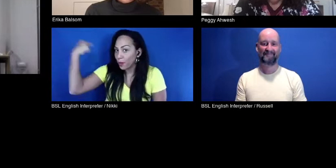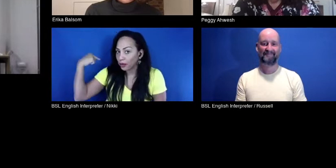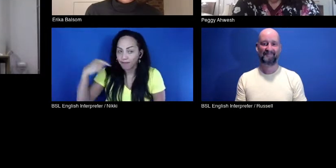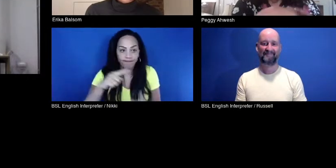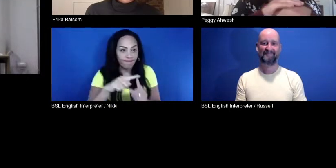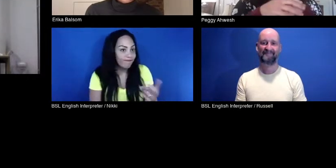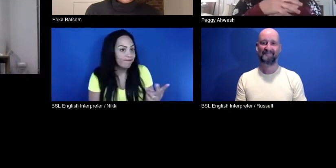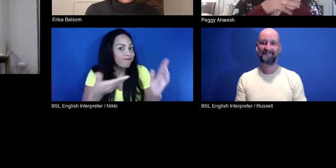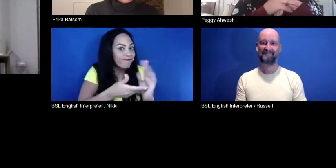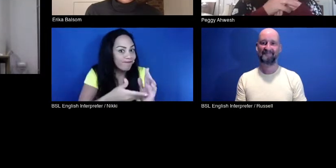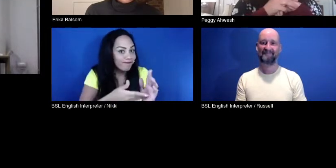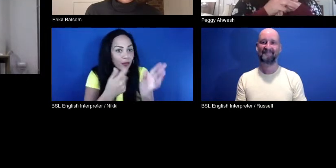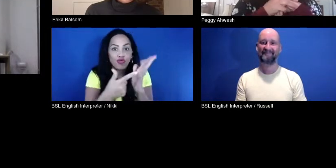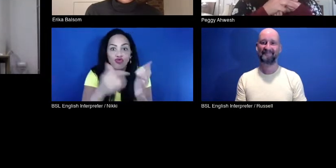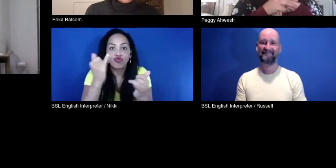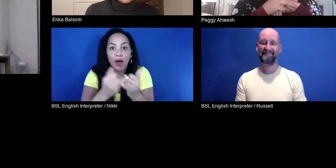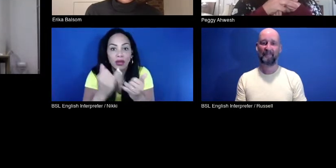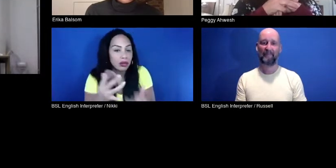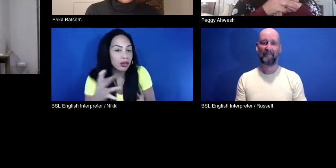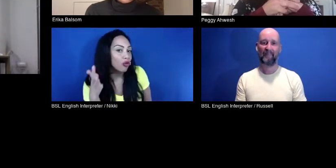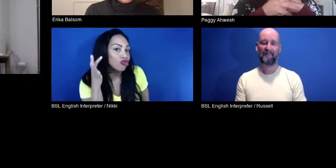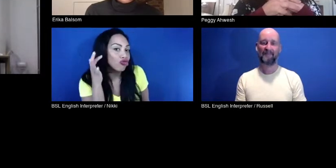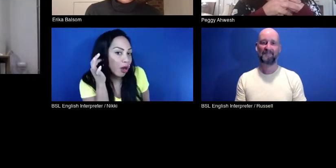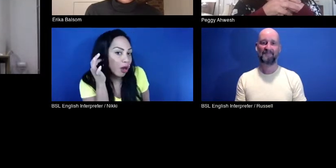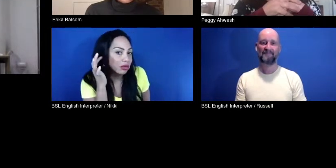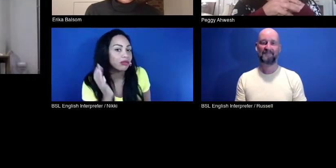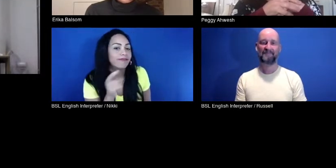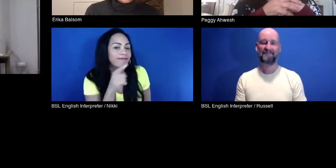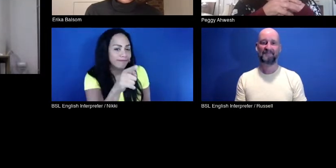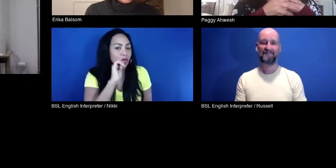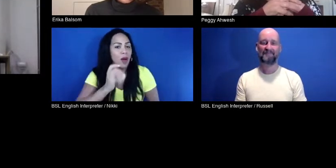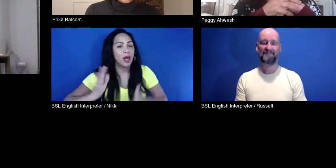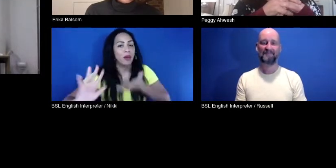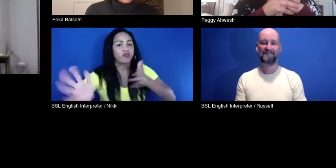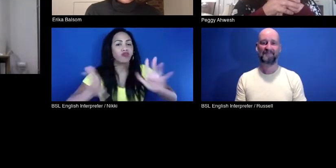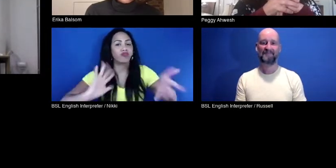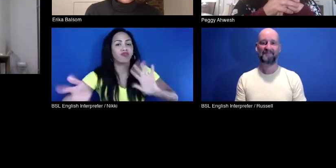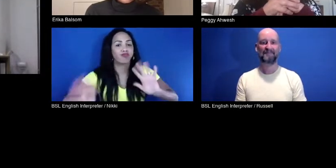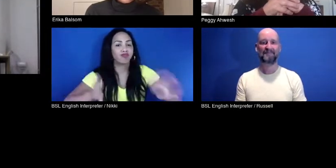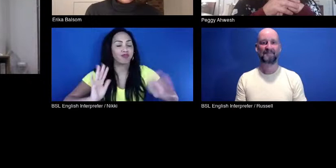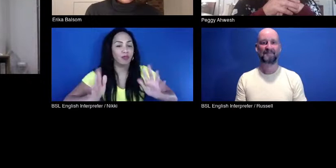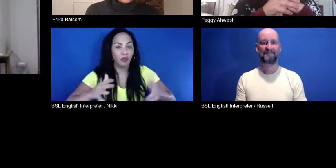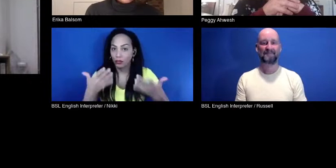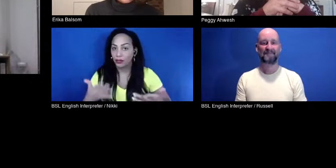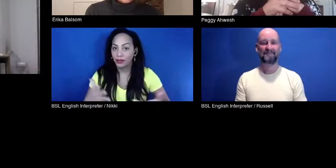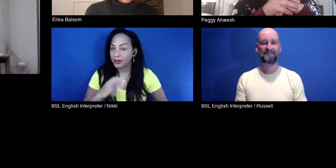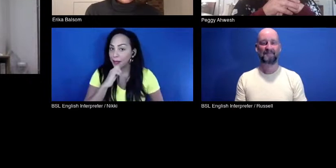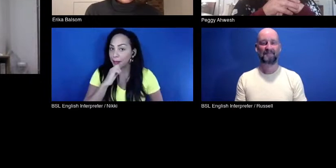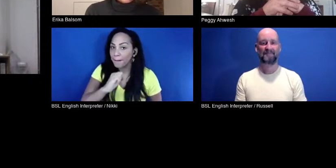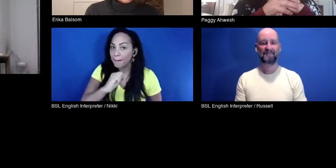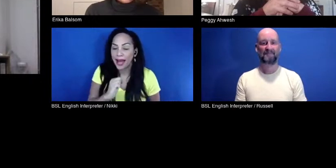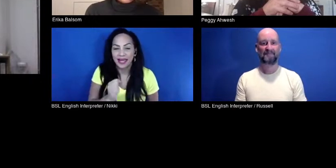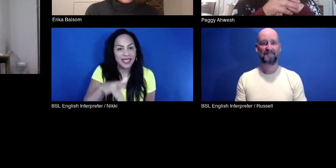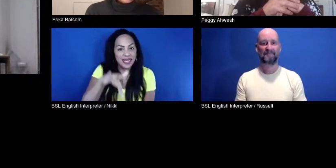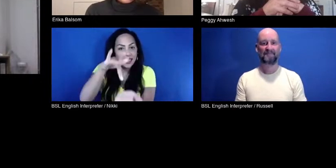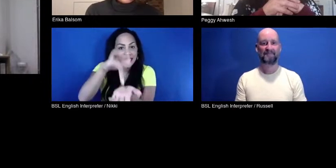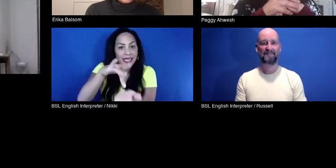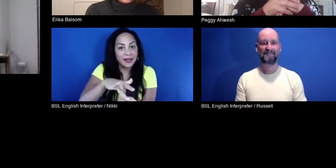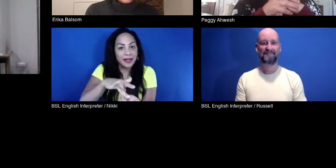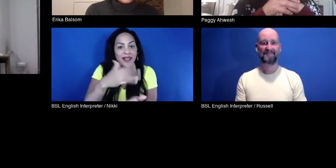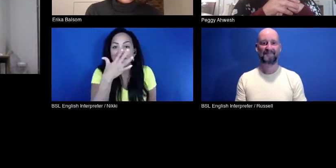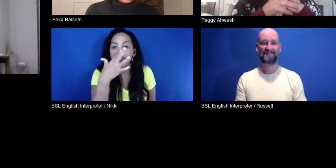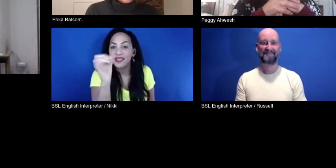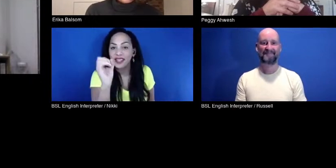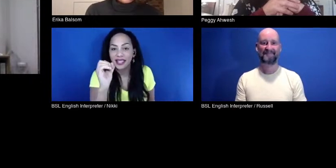here today, who will also be giving BSL English interpretation, and he is a man in his mid-50s, with a slightly graying